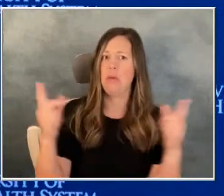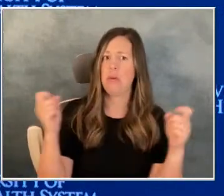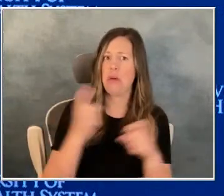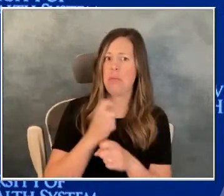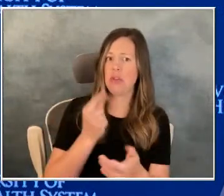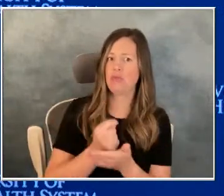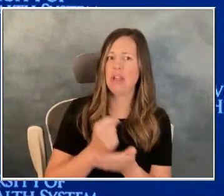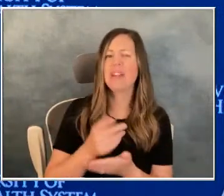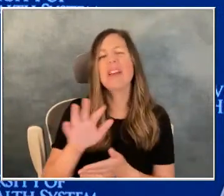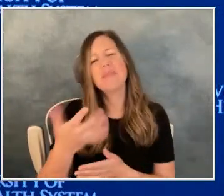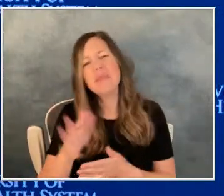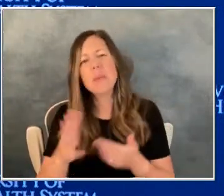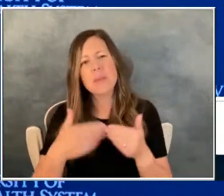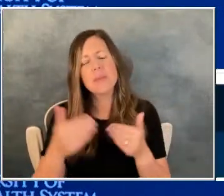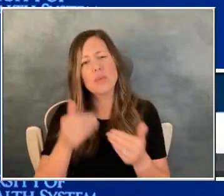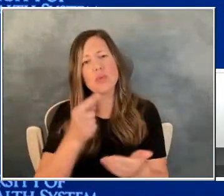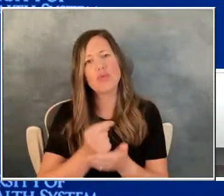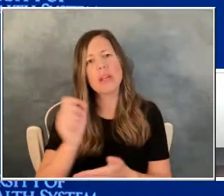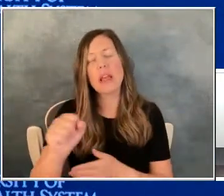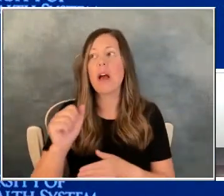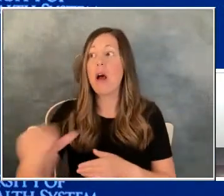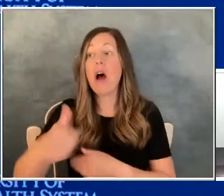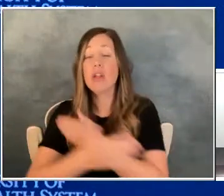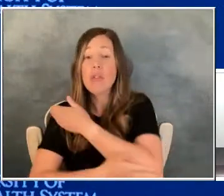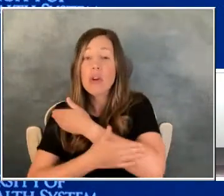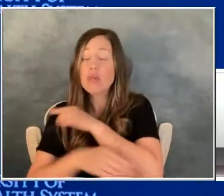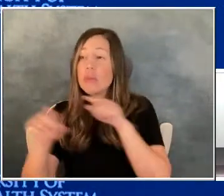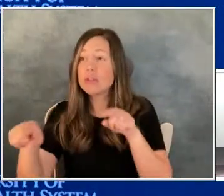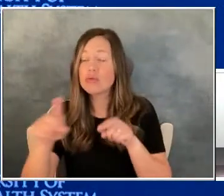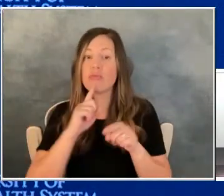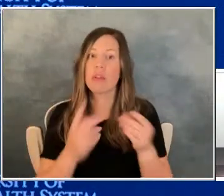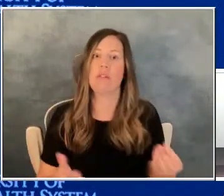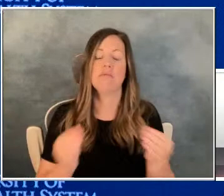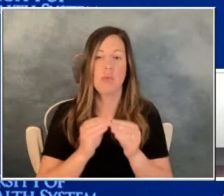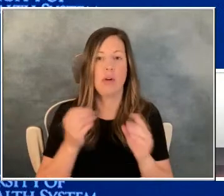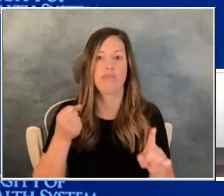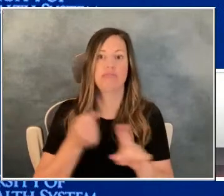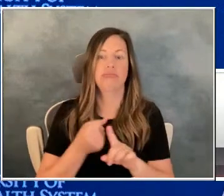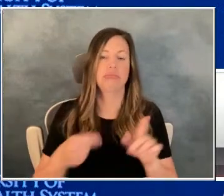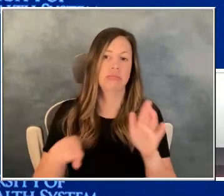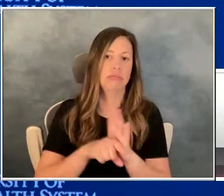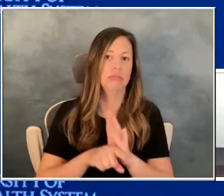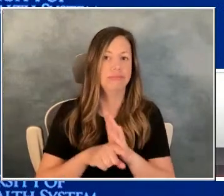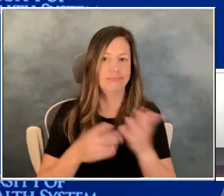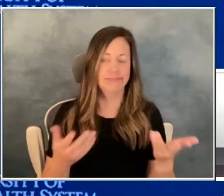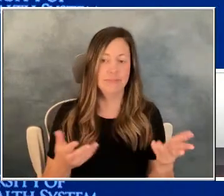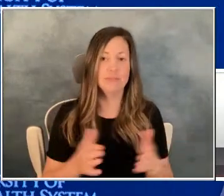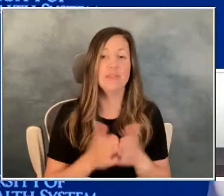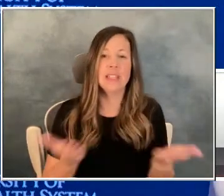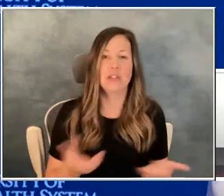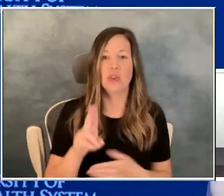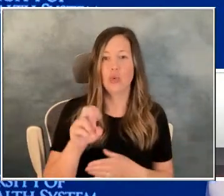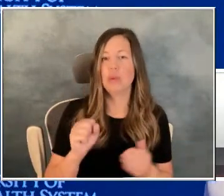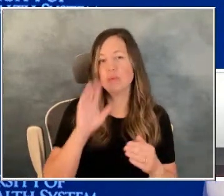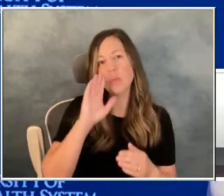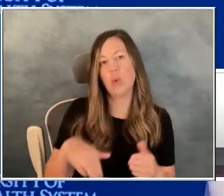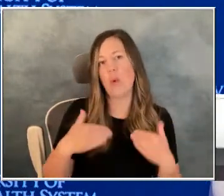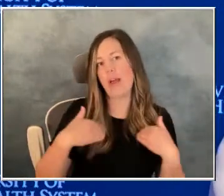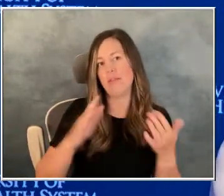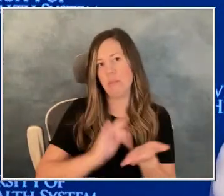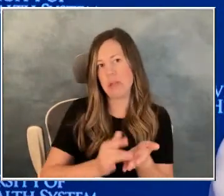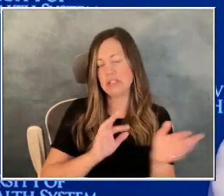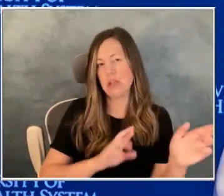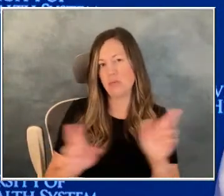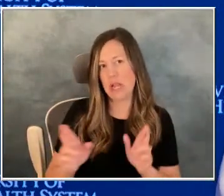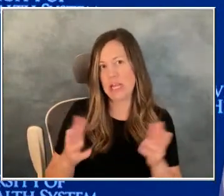Again, other countries are much more impacted by malaria than we are in the United States. We know that we do have the drugs. We know that we have the drugs